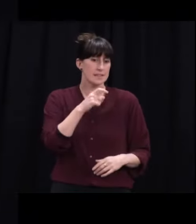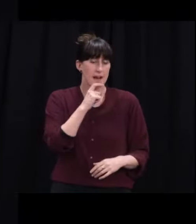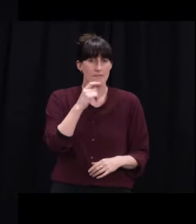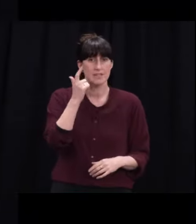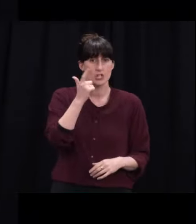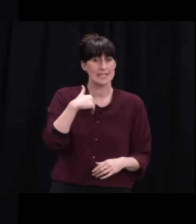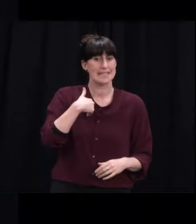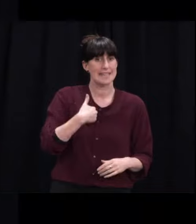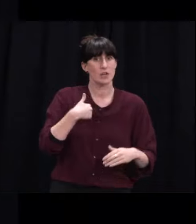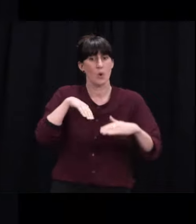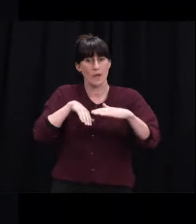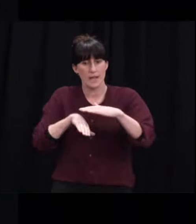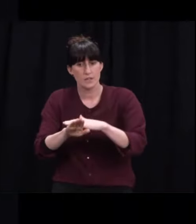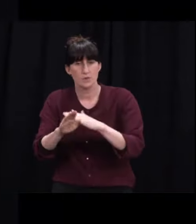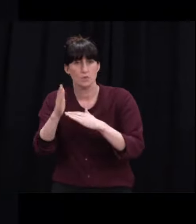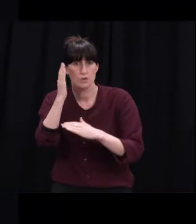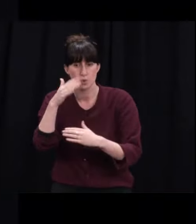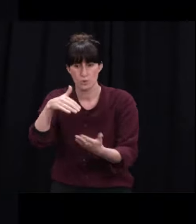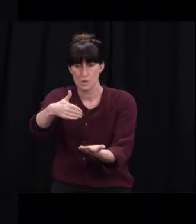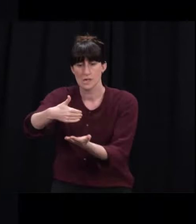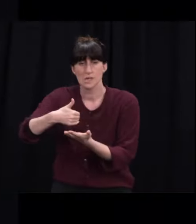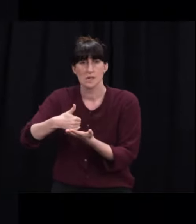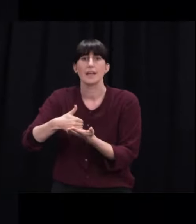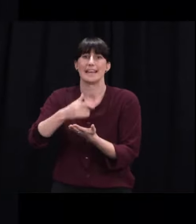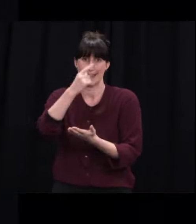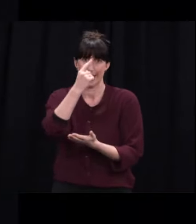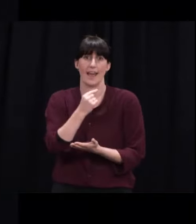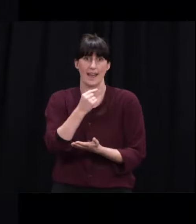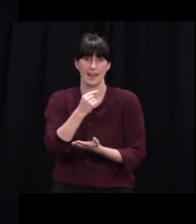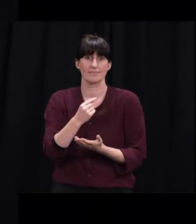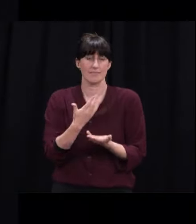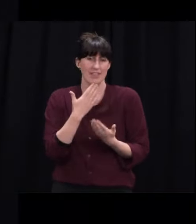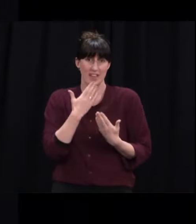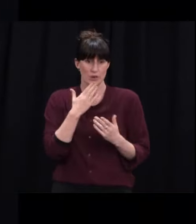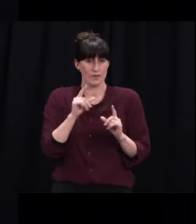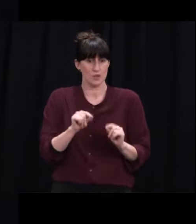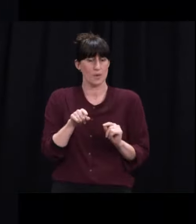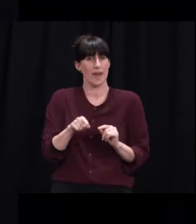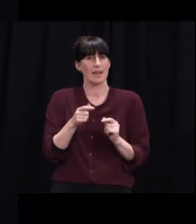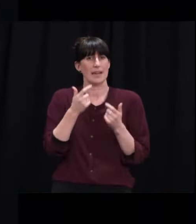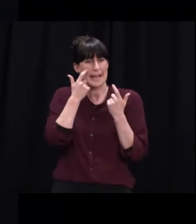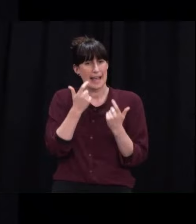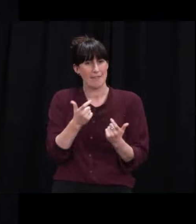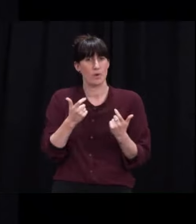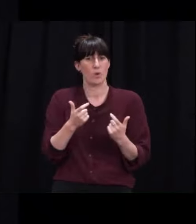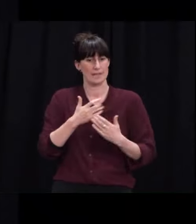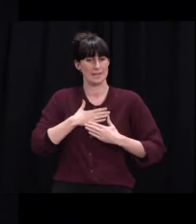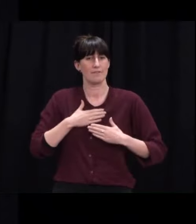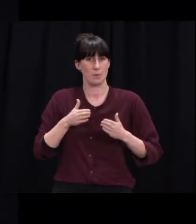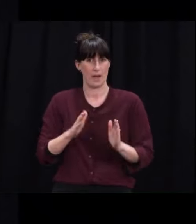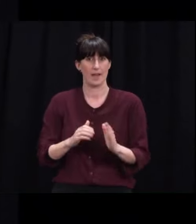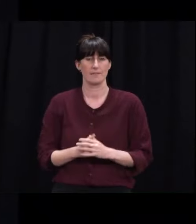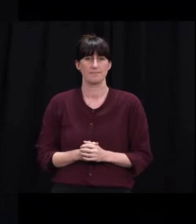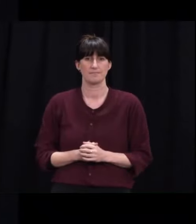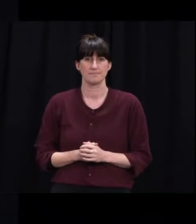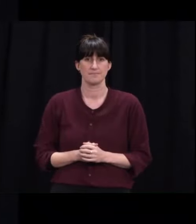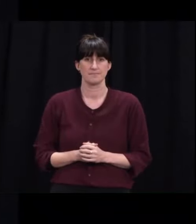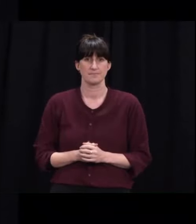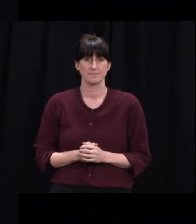of material to send out to students. Thank you for doing that, and thank you for doing it so carefully and safely. We've made